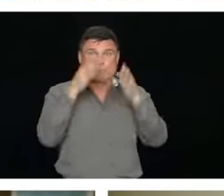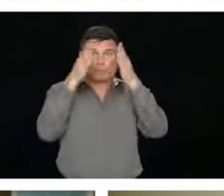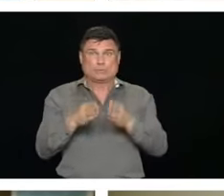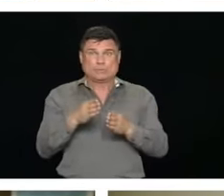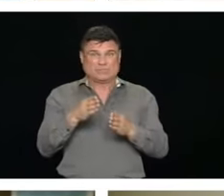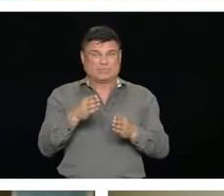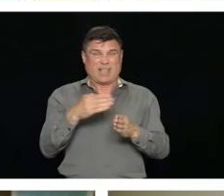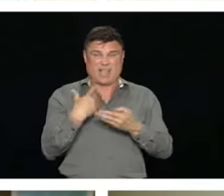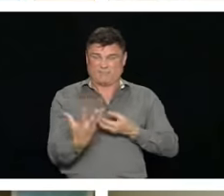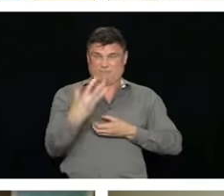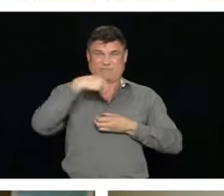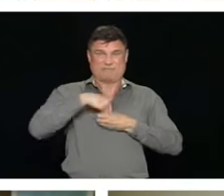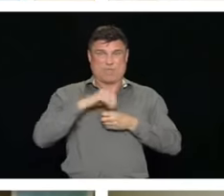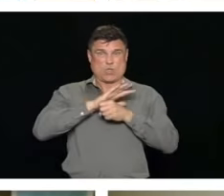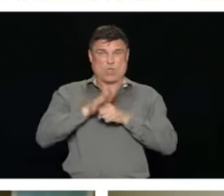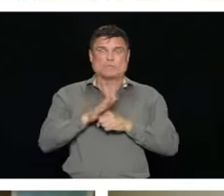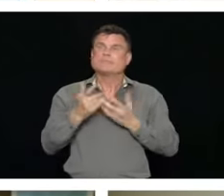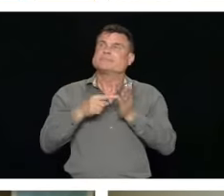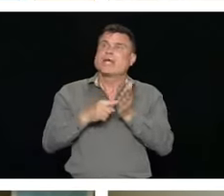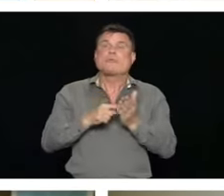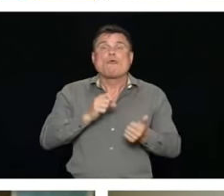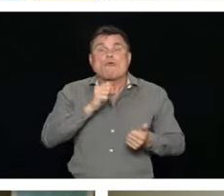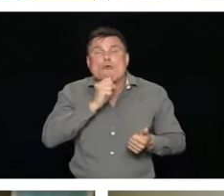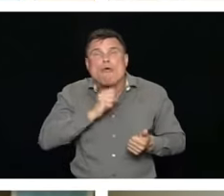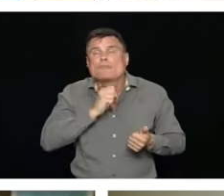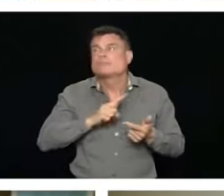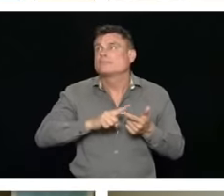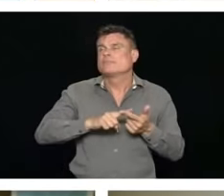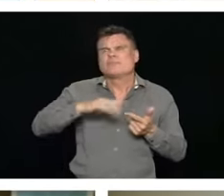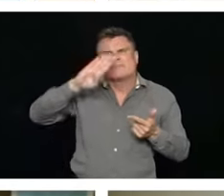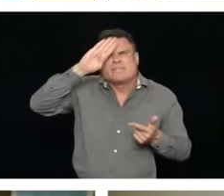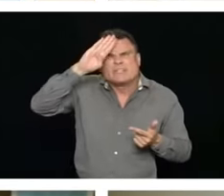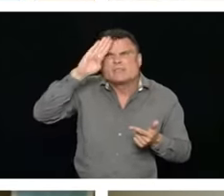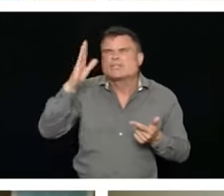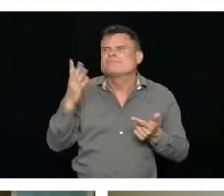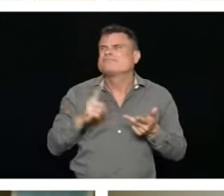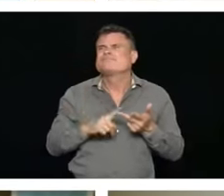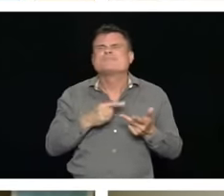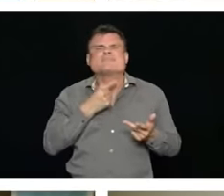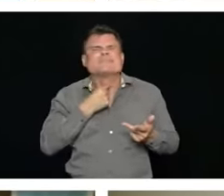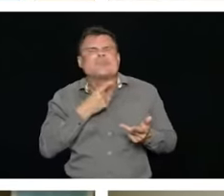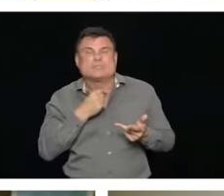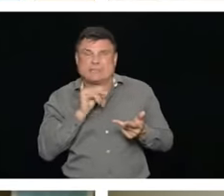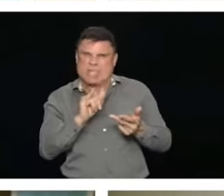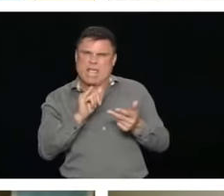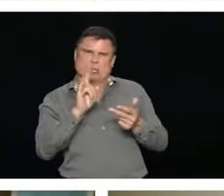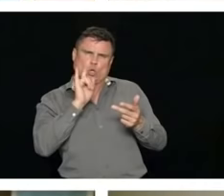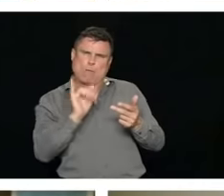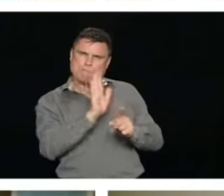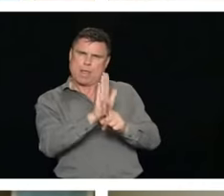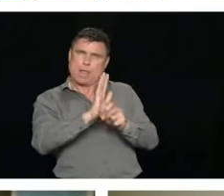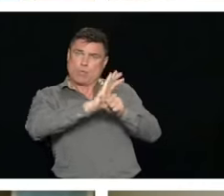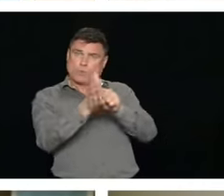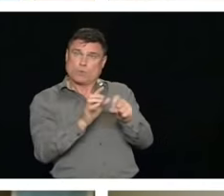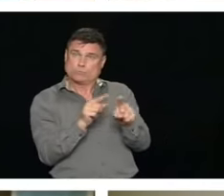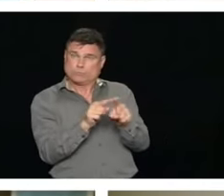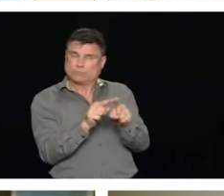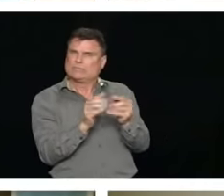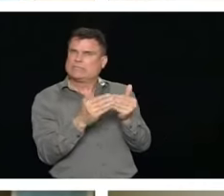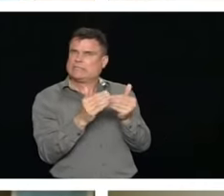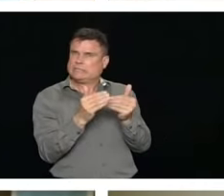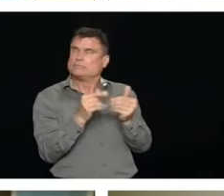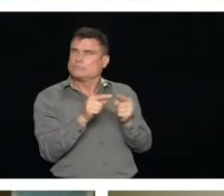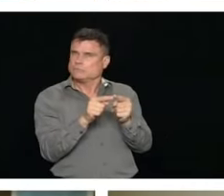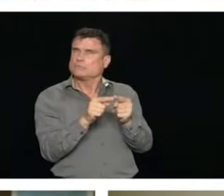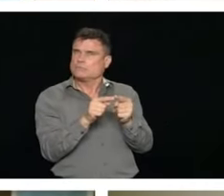We often feel like we need to be at work, or in some situations, people have to go to work even when they're sick. And